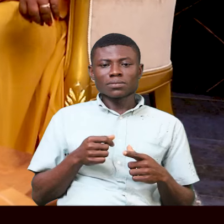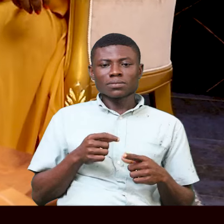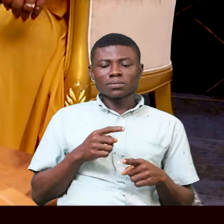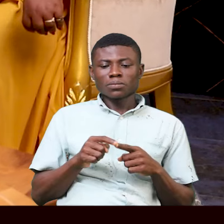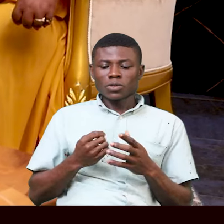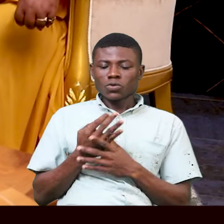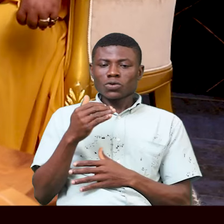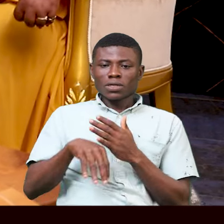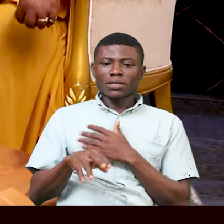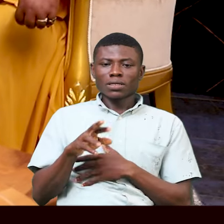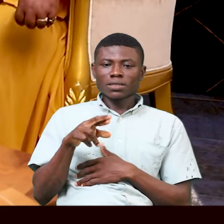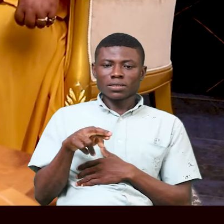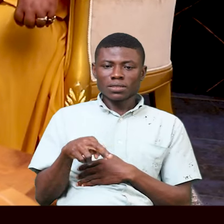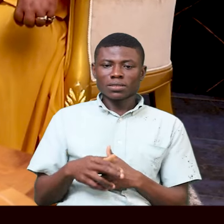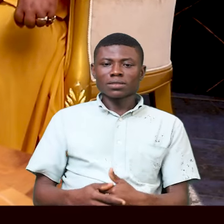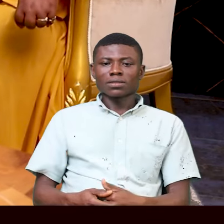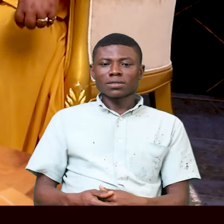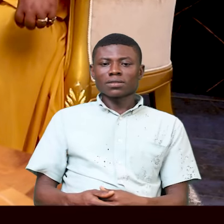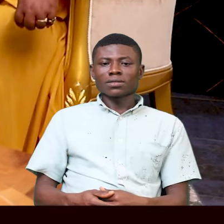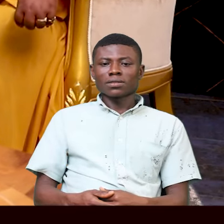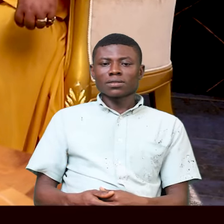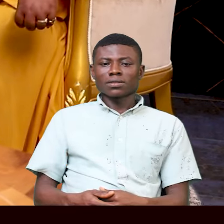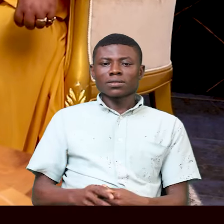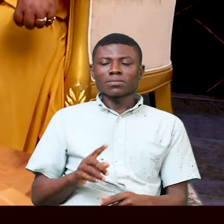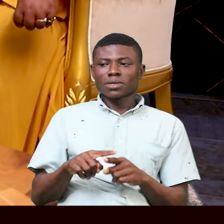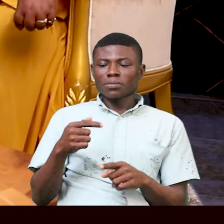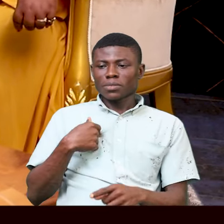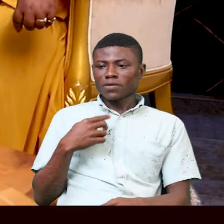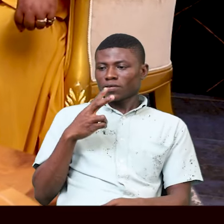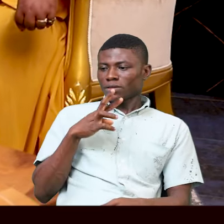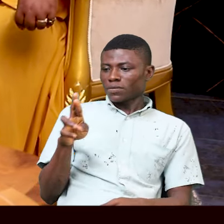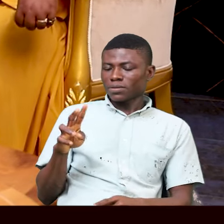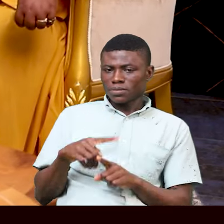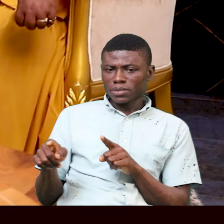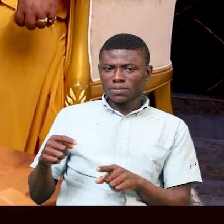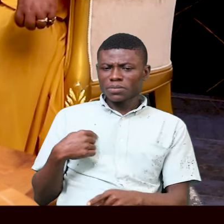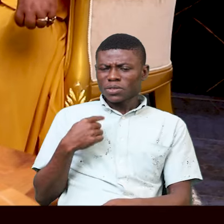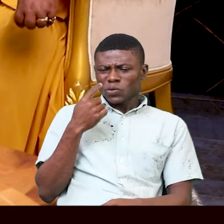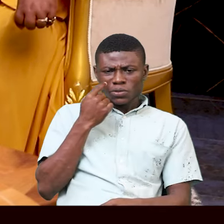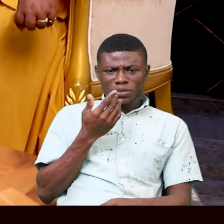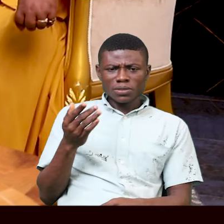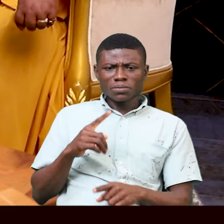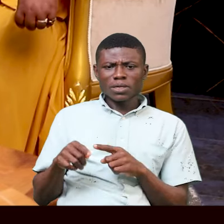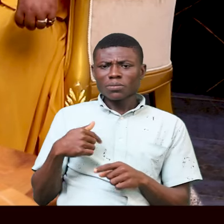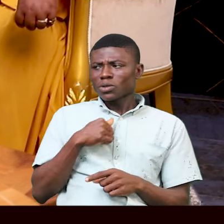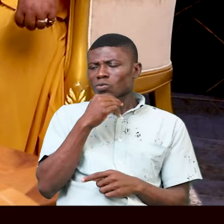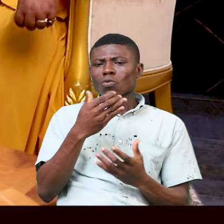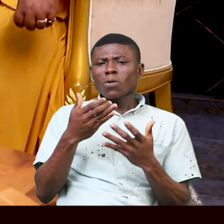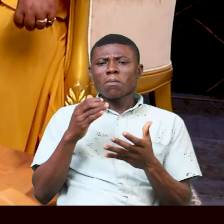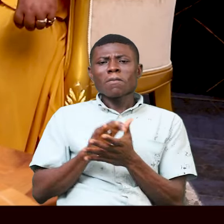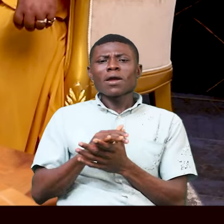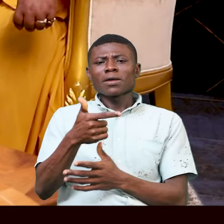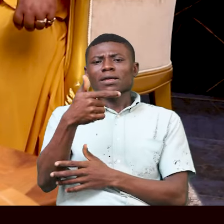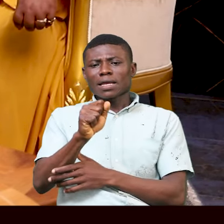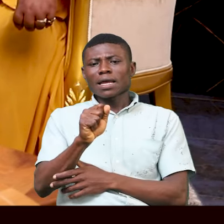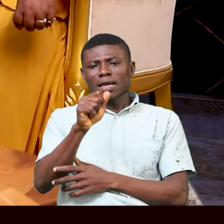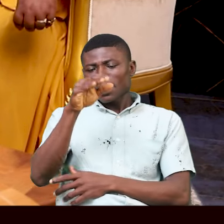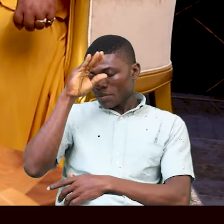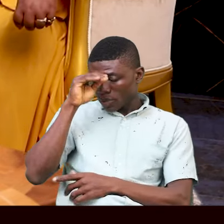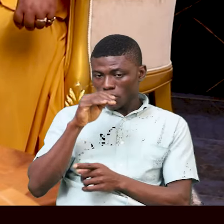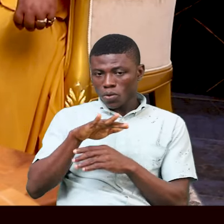mi mi won. Okay. Sin mi kromu kas. Ai no kre. Okay. But na me mpe.